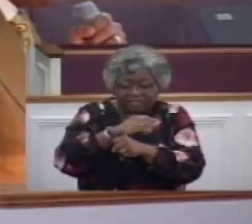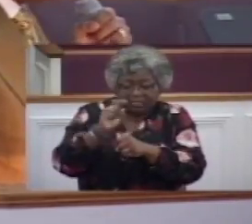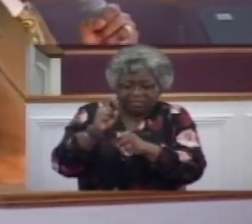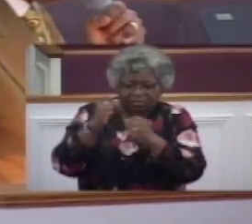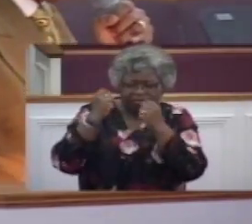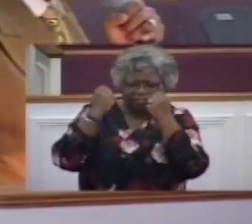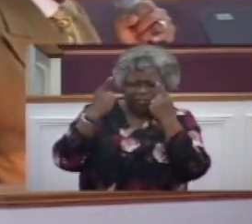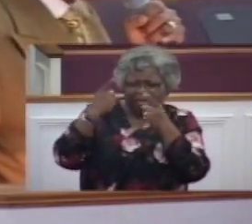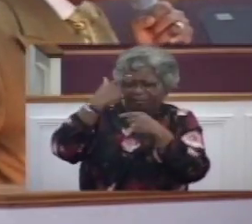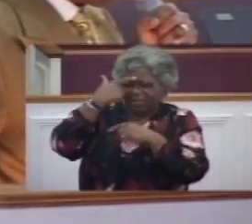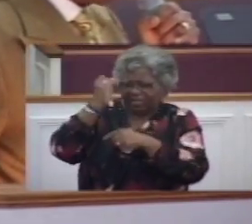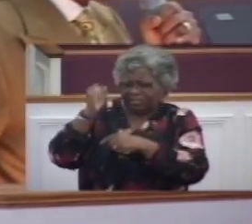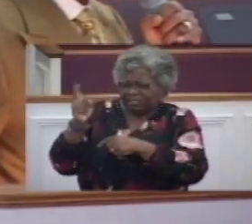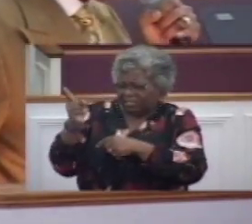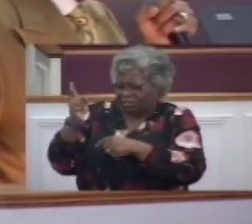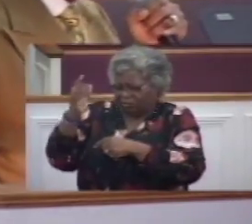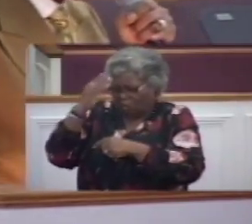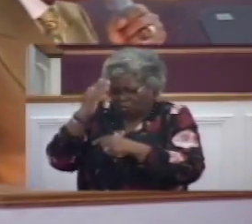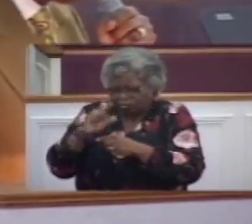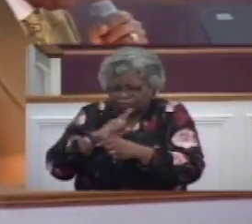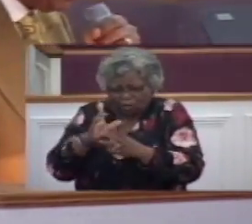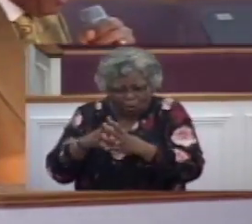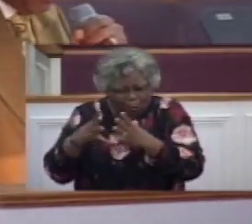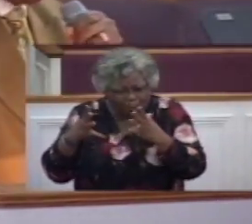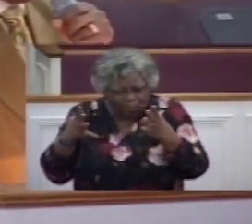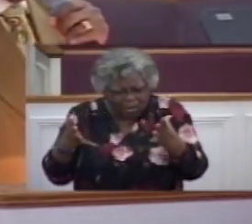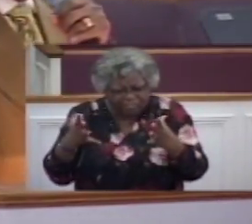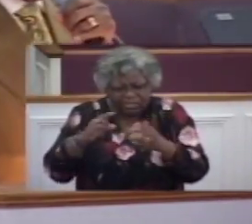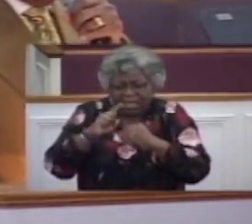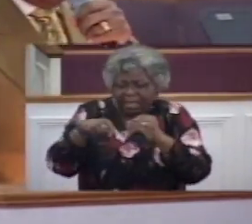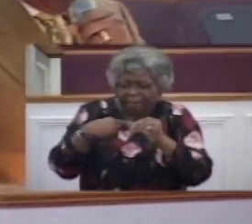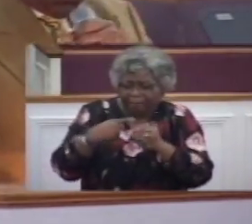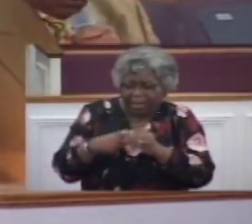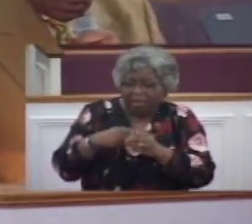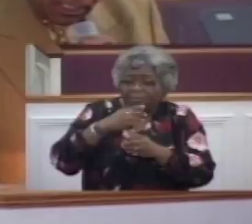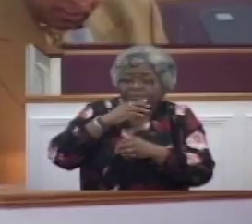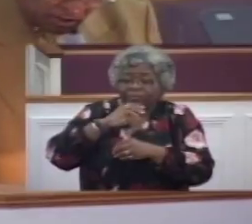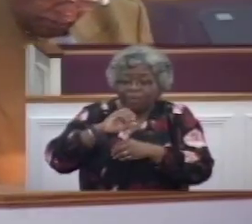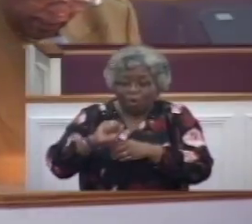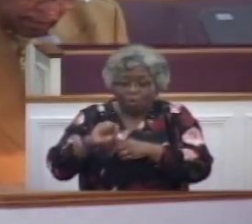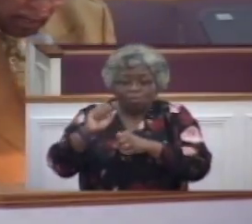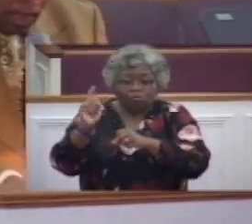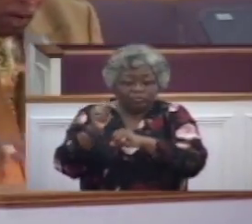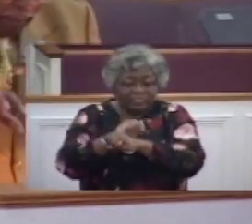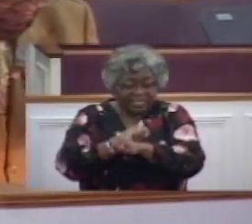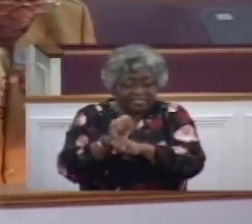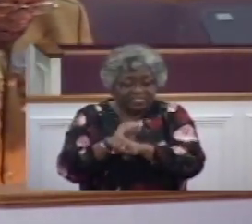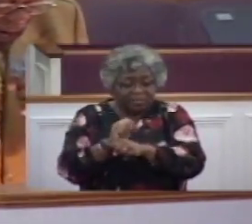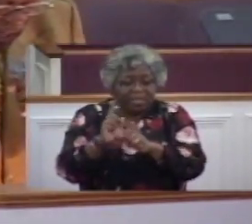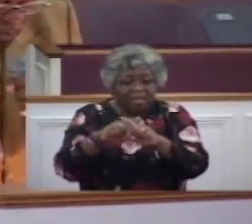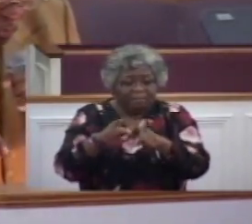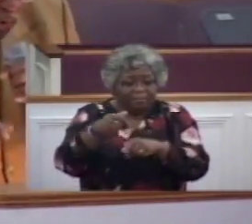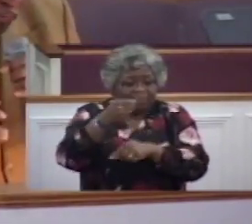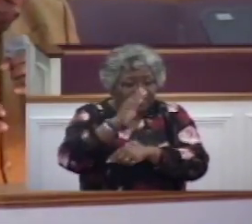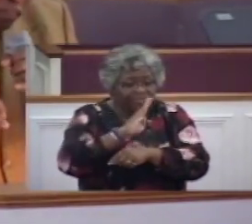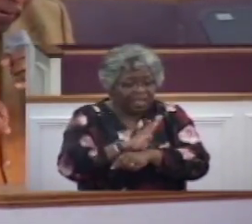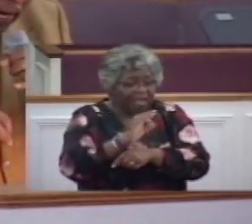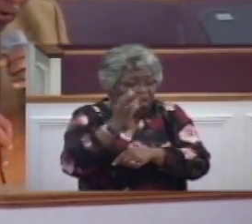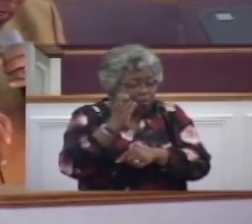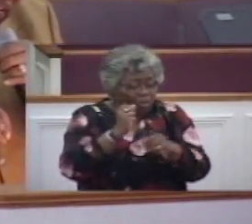shocked because he knows so much about the Old Testament. But God